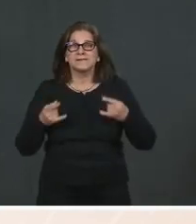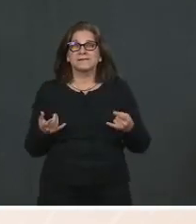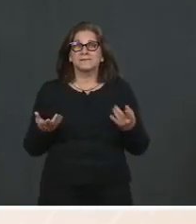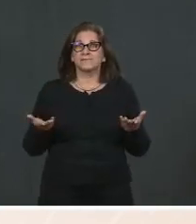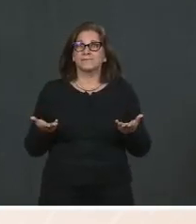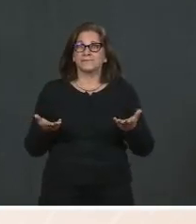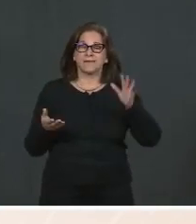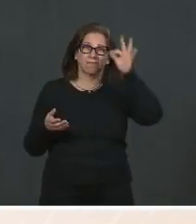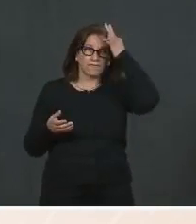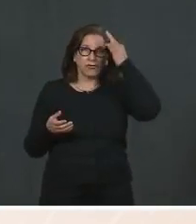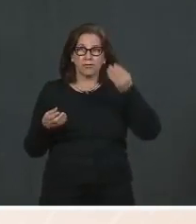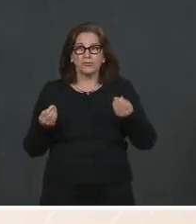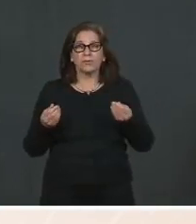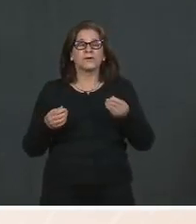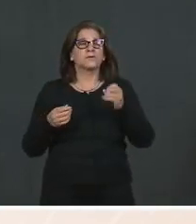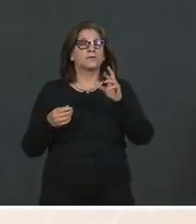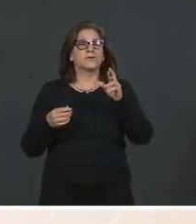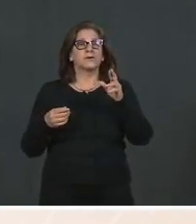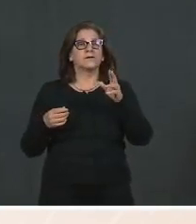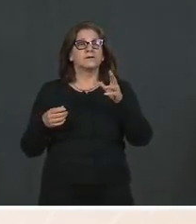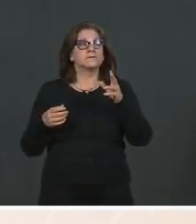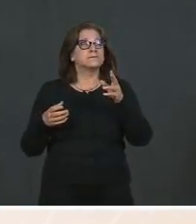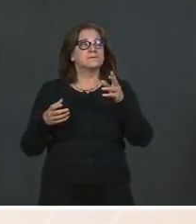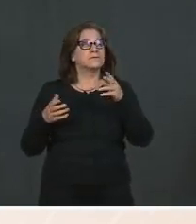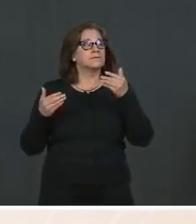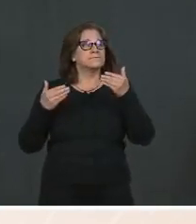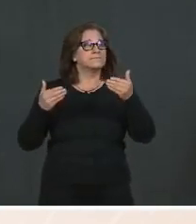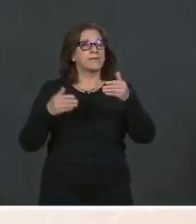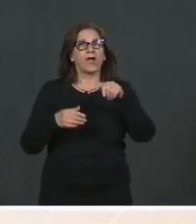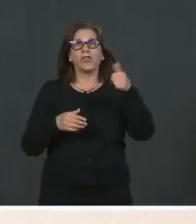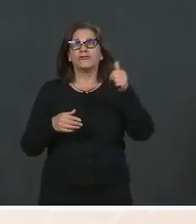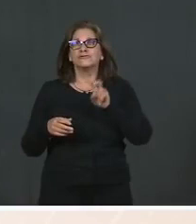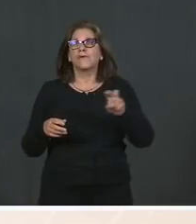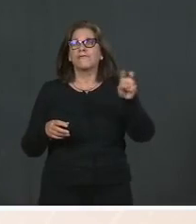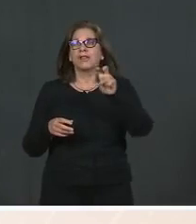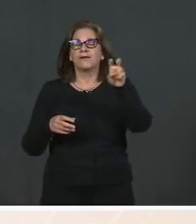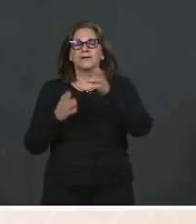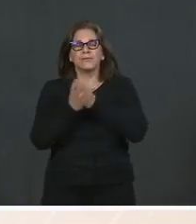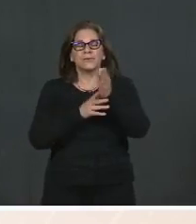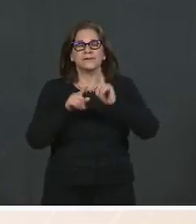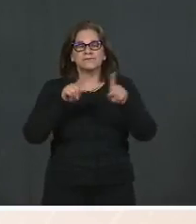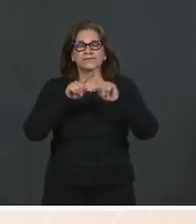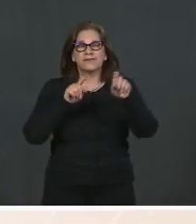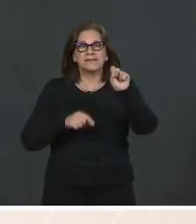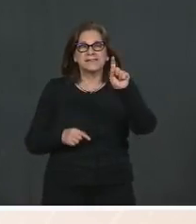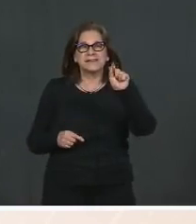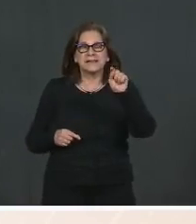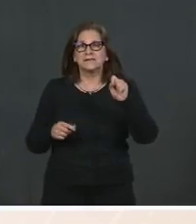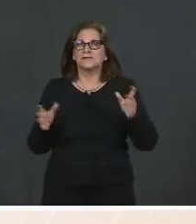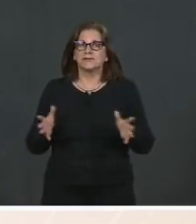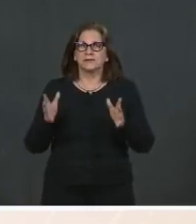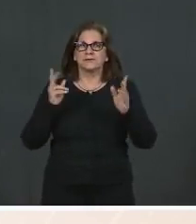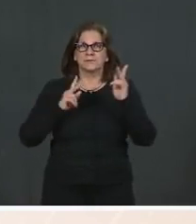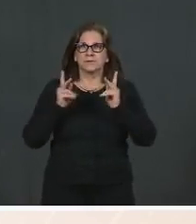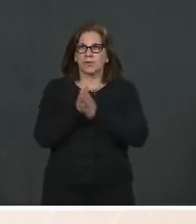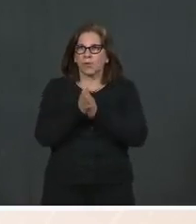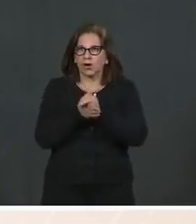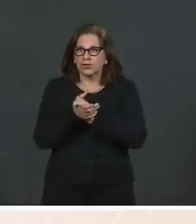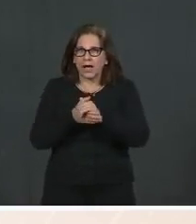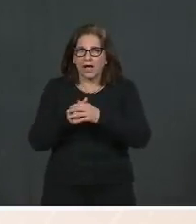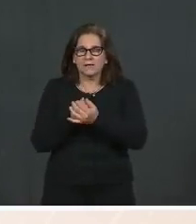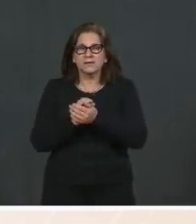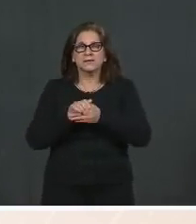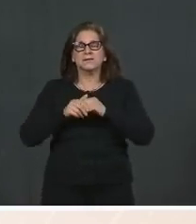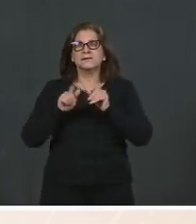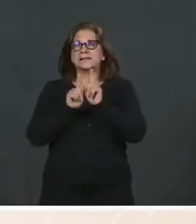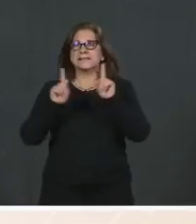interstate travel, whether it's encouraging people to hand wash and abide by social distancing. He will continue to do